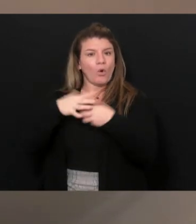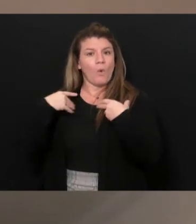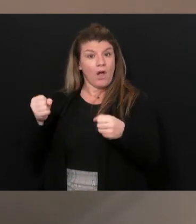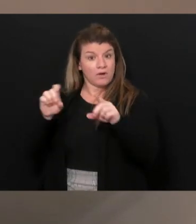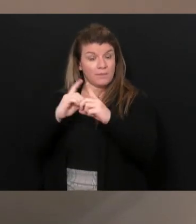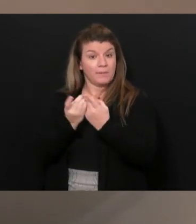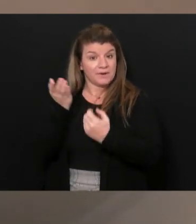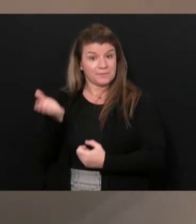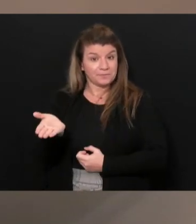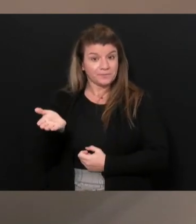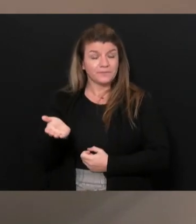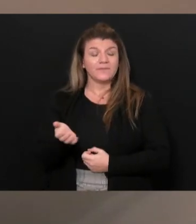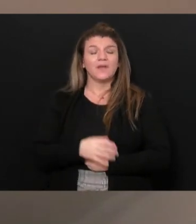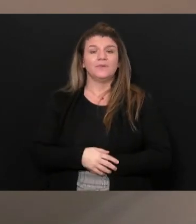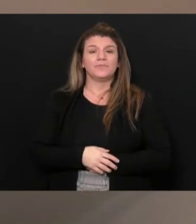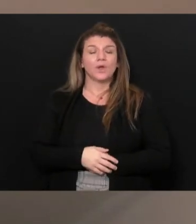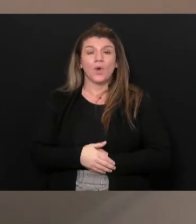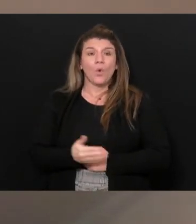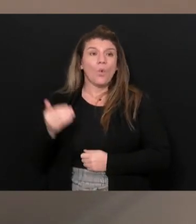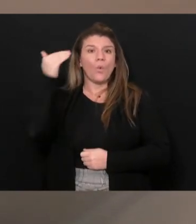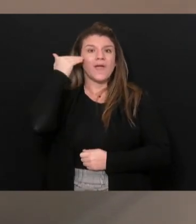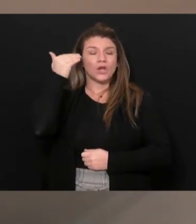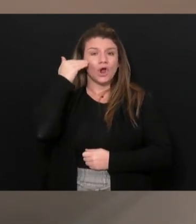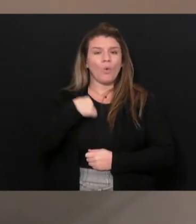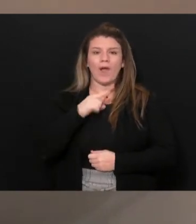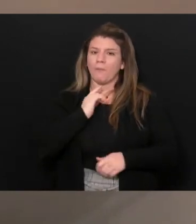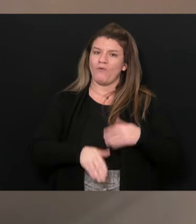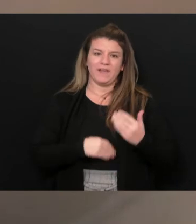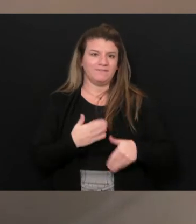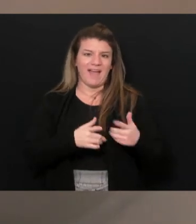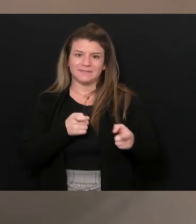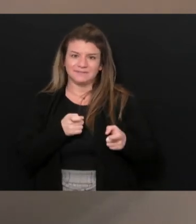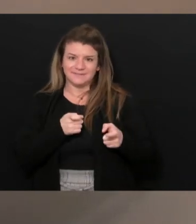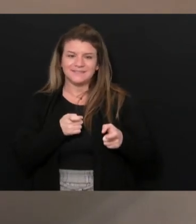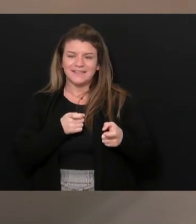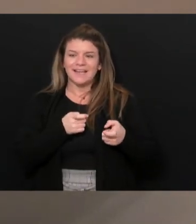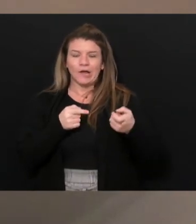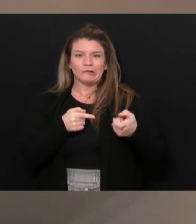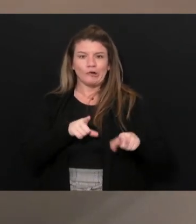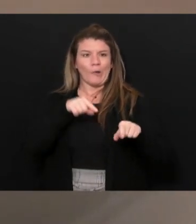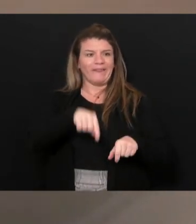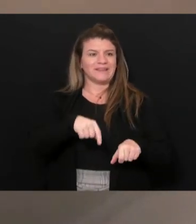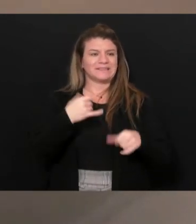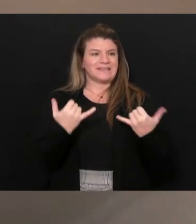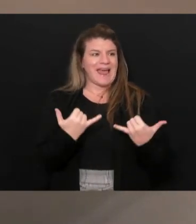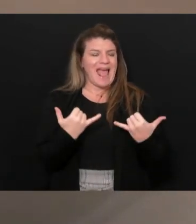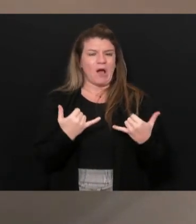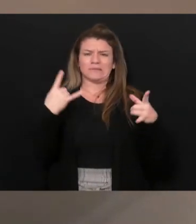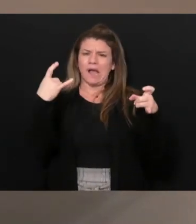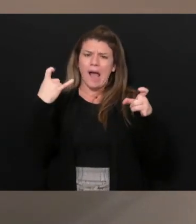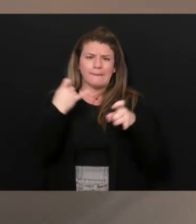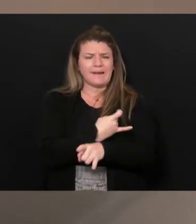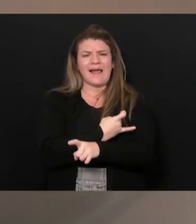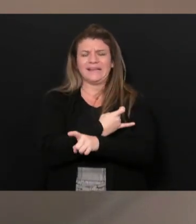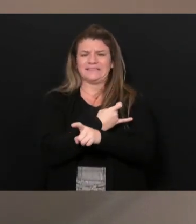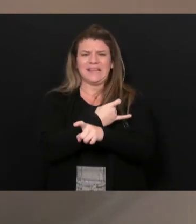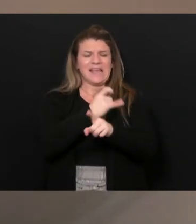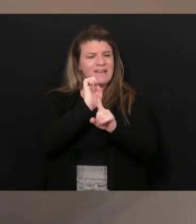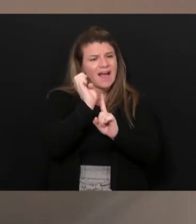there. We know that as we move very quickly in this very, very complex environment,